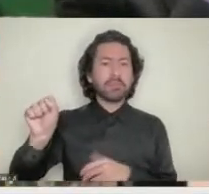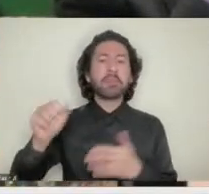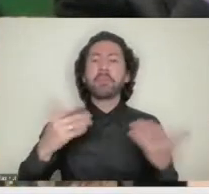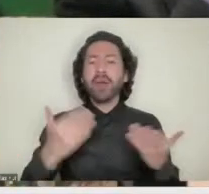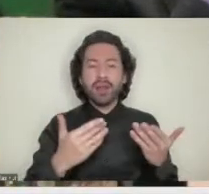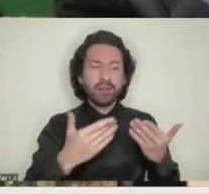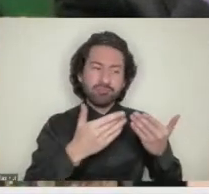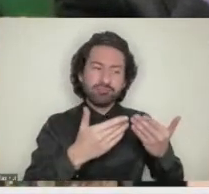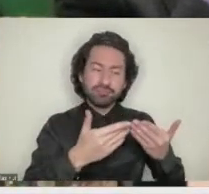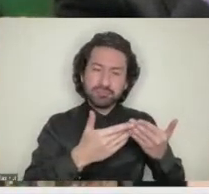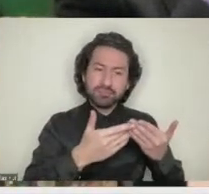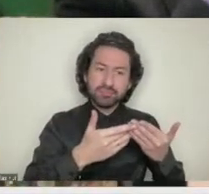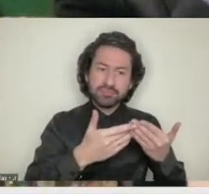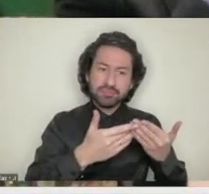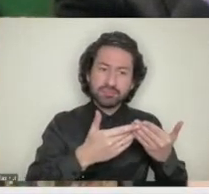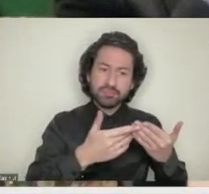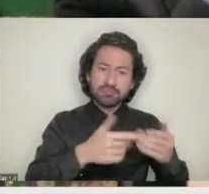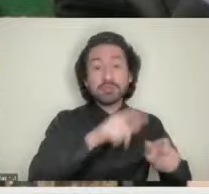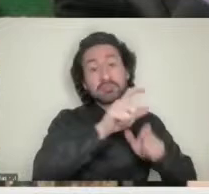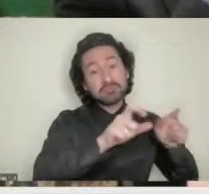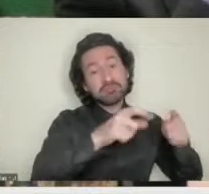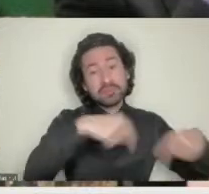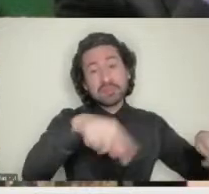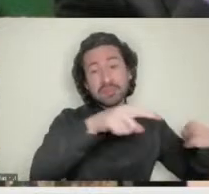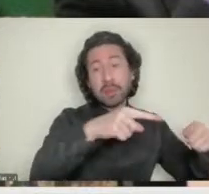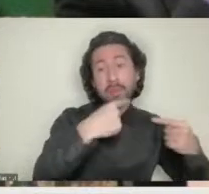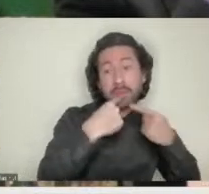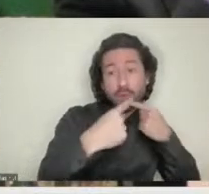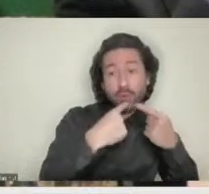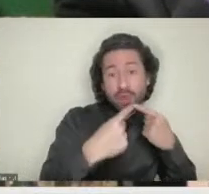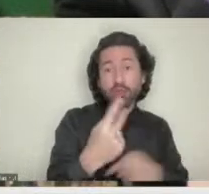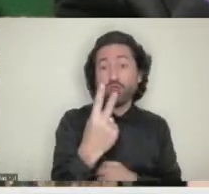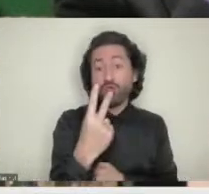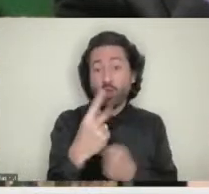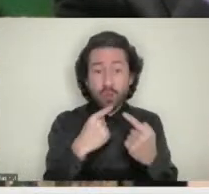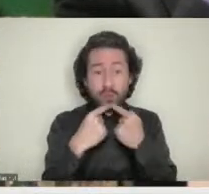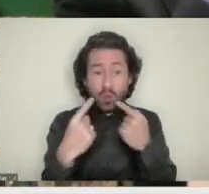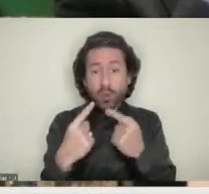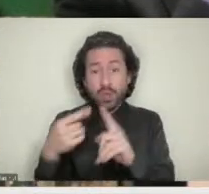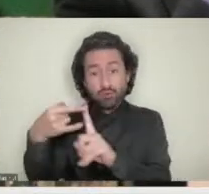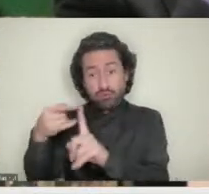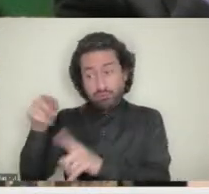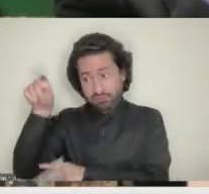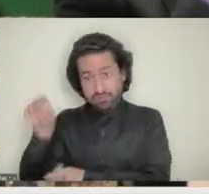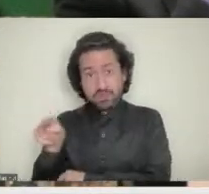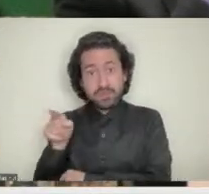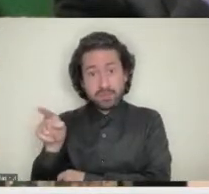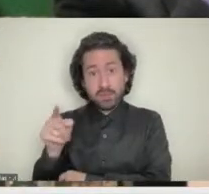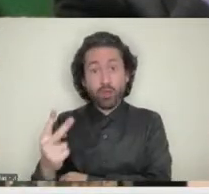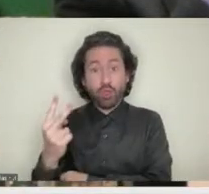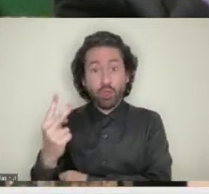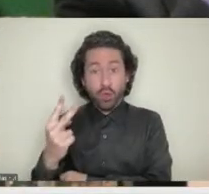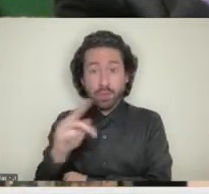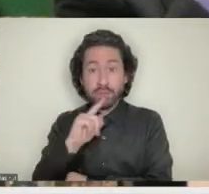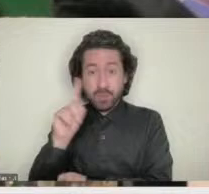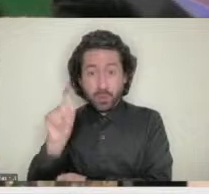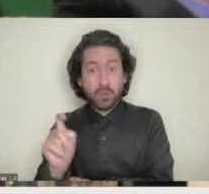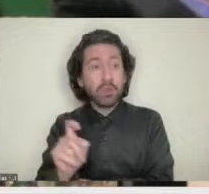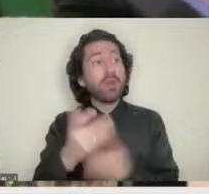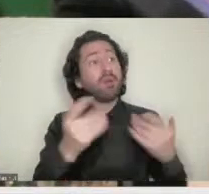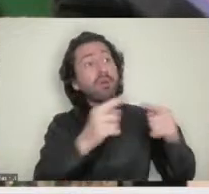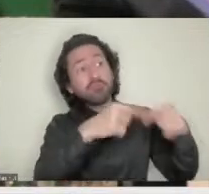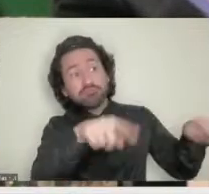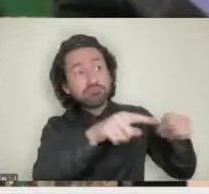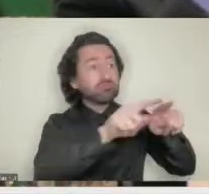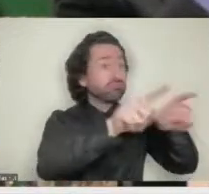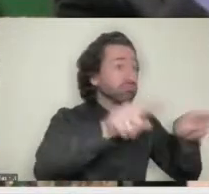and so as to have a time for questions from the audience. We have two questions from this room, and if somebody